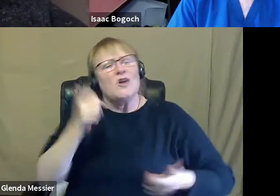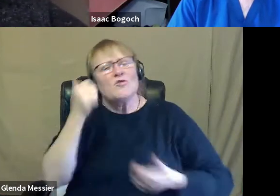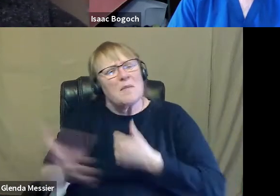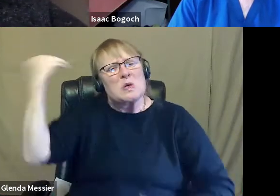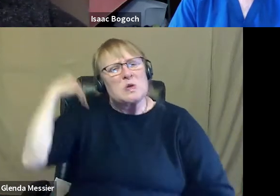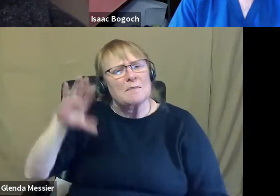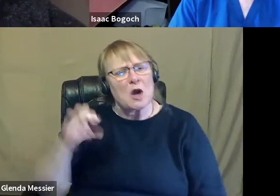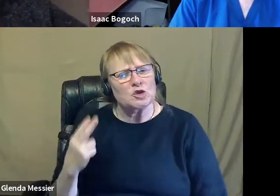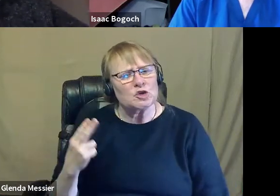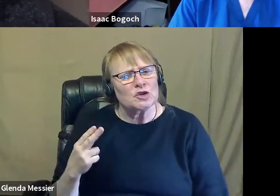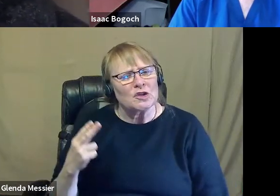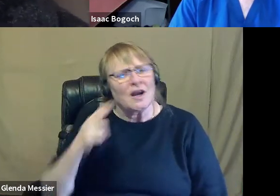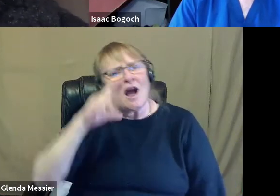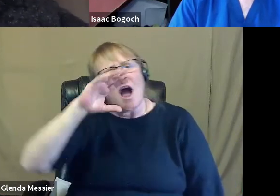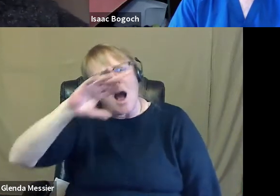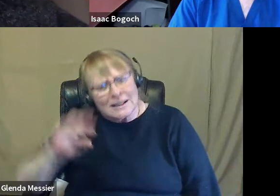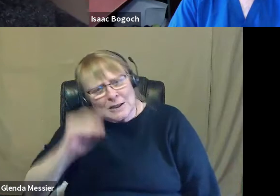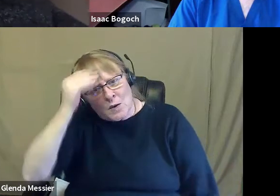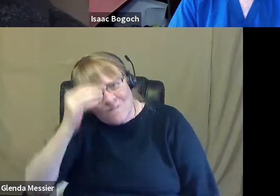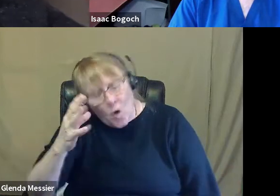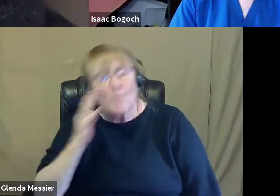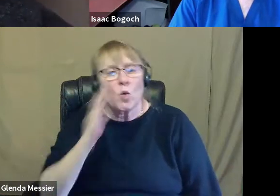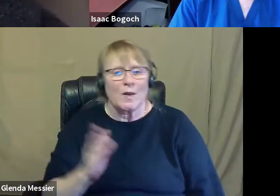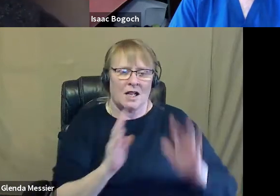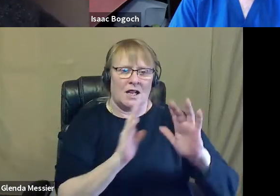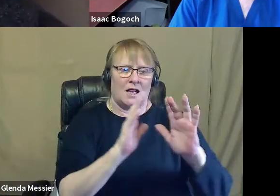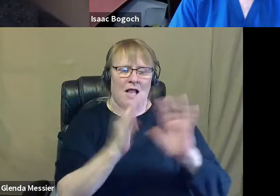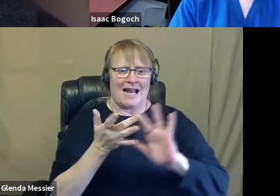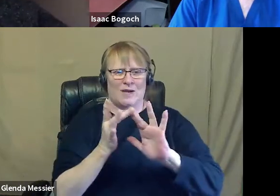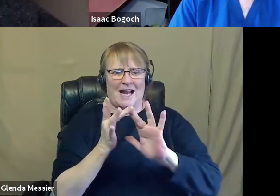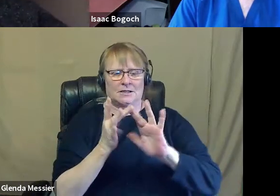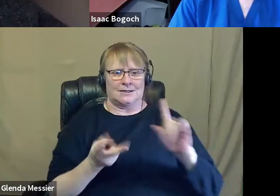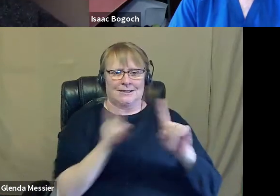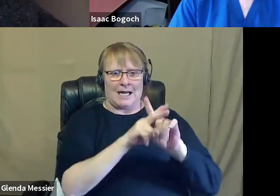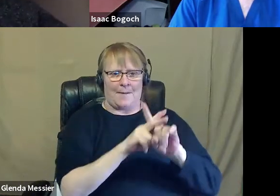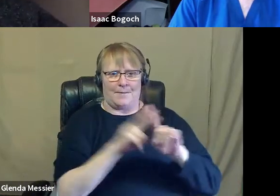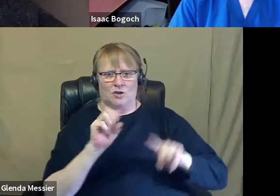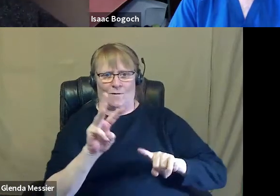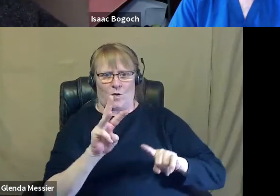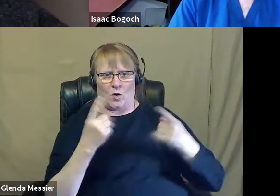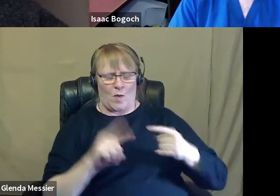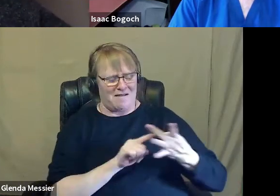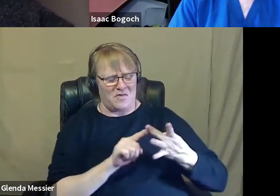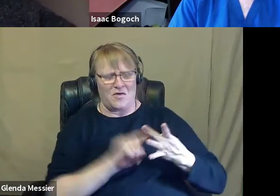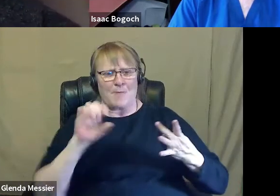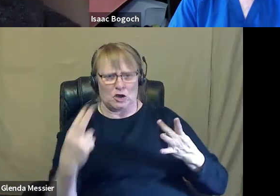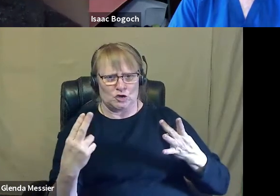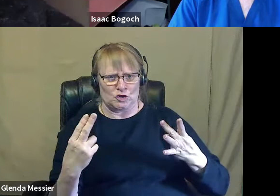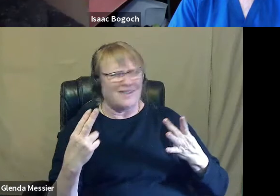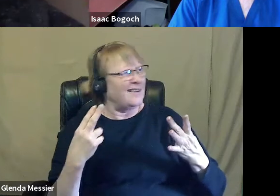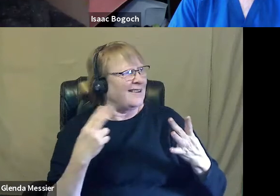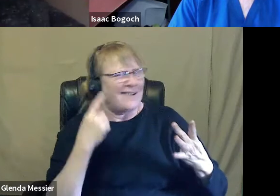they were going to roll out their web-based sign-up platform in mid-March, and I think a lot